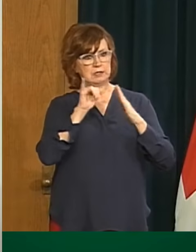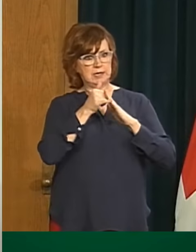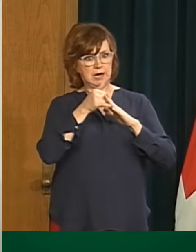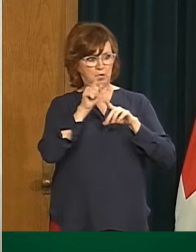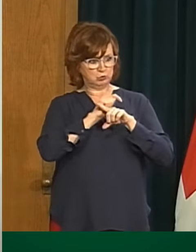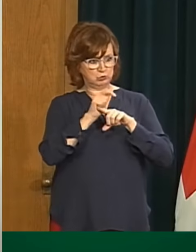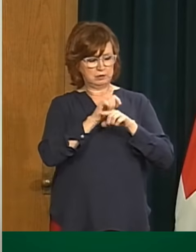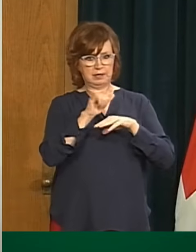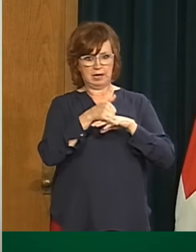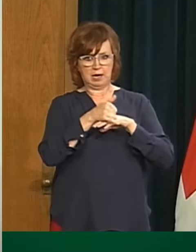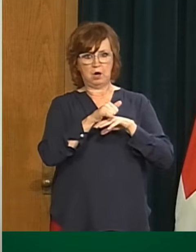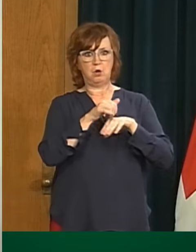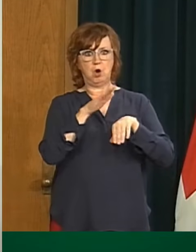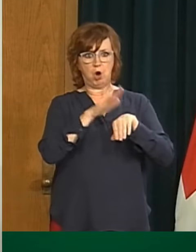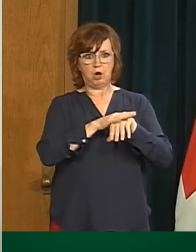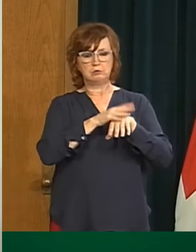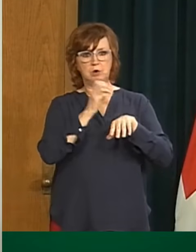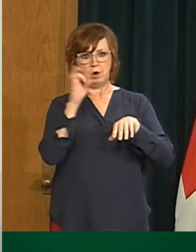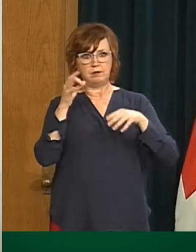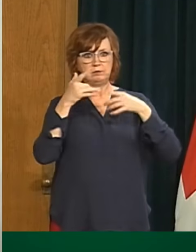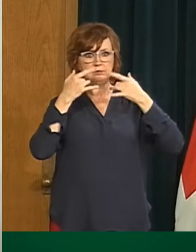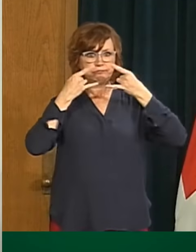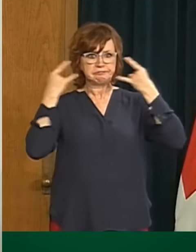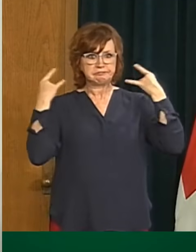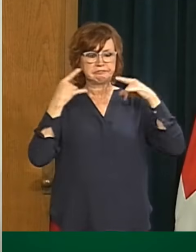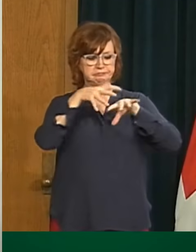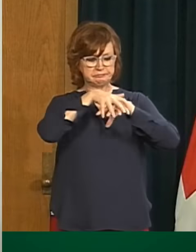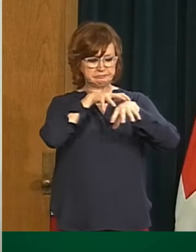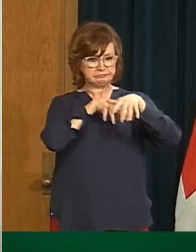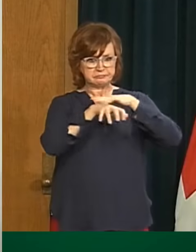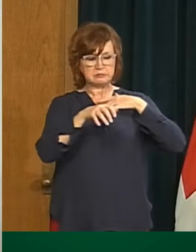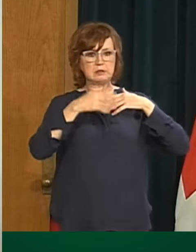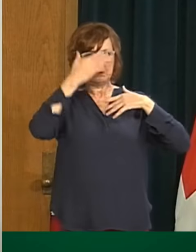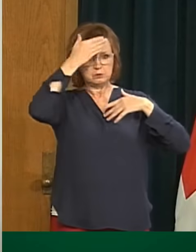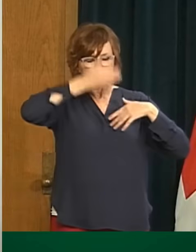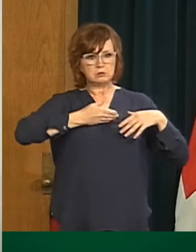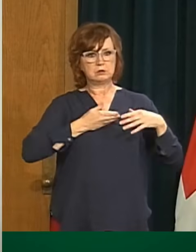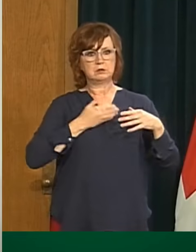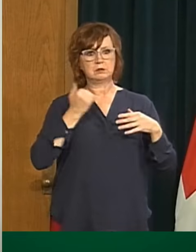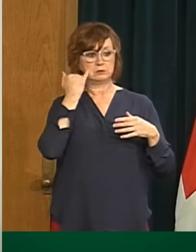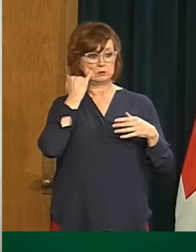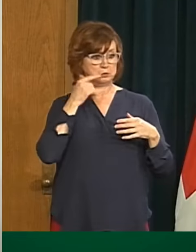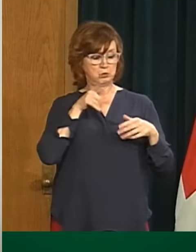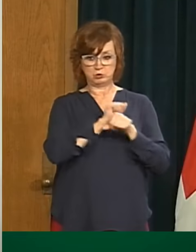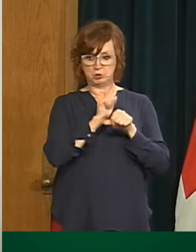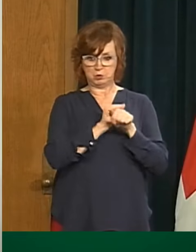her own experience, if you're looking after a patient with COVID and using appropriate PPE, there's no